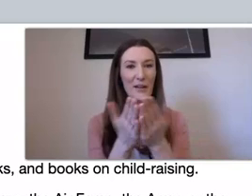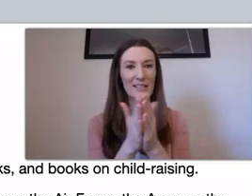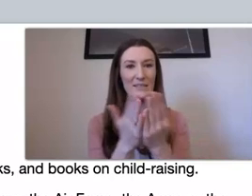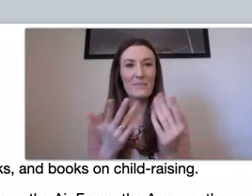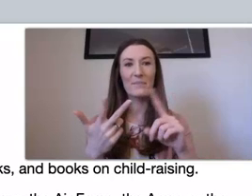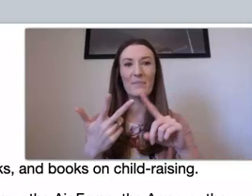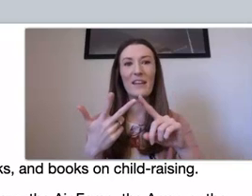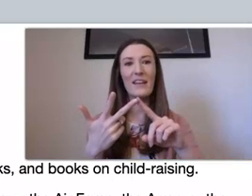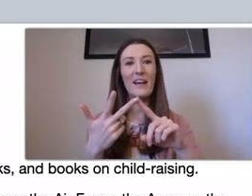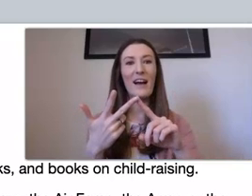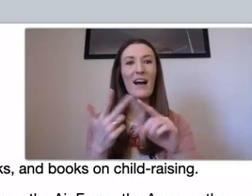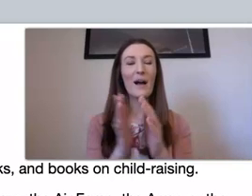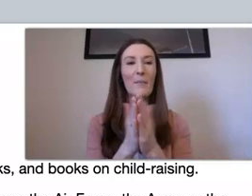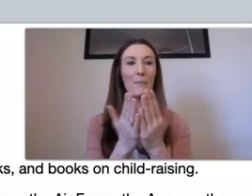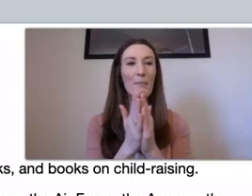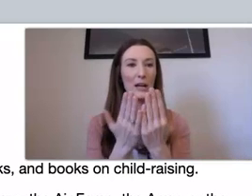Cookbooks.